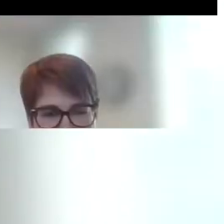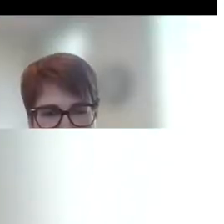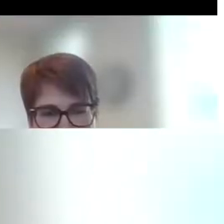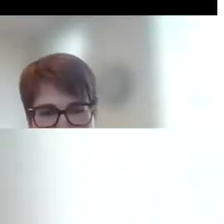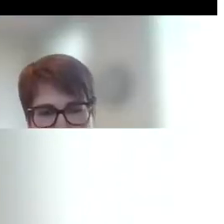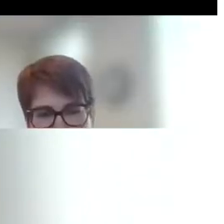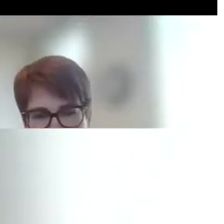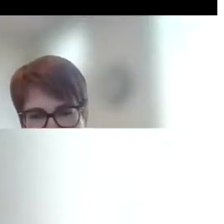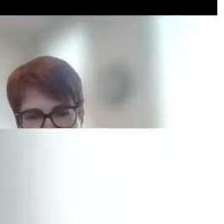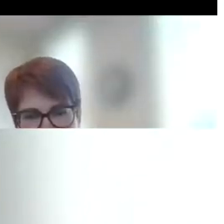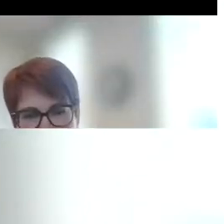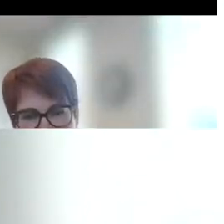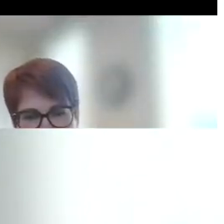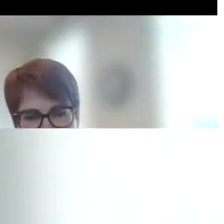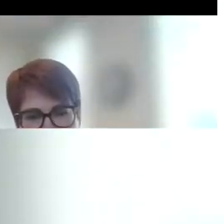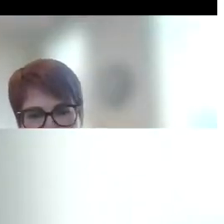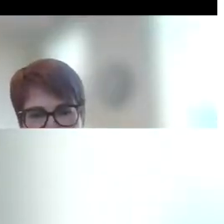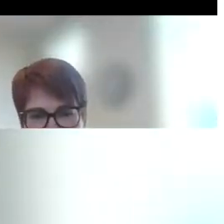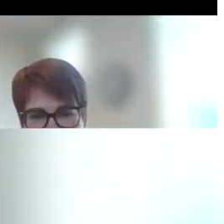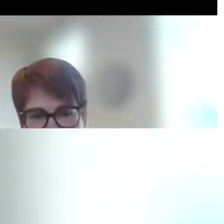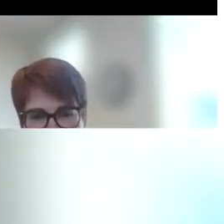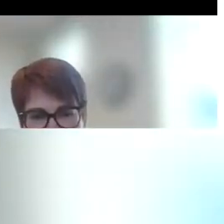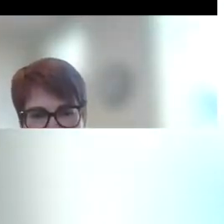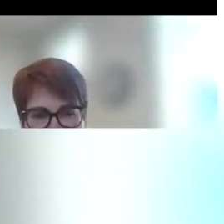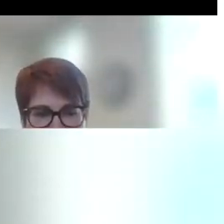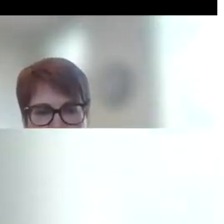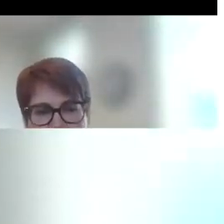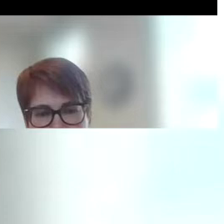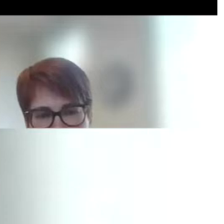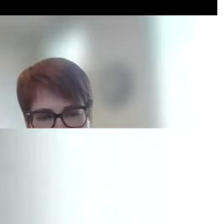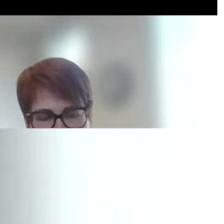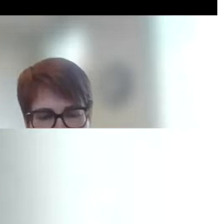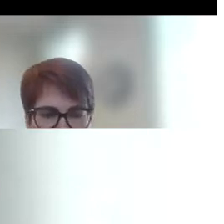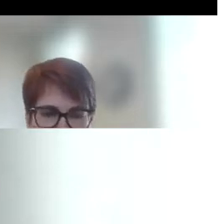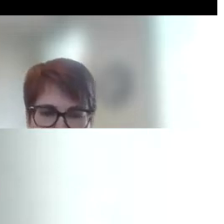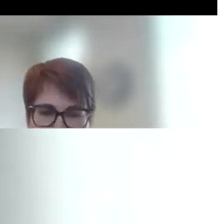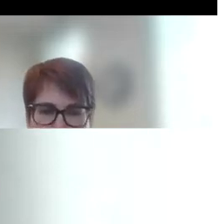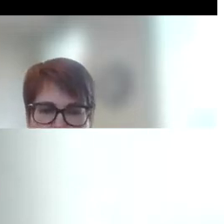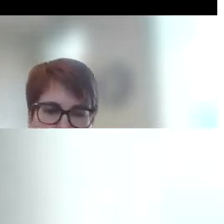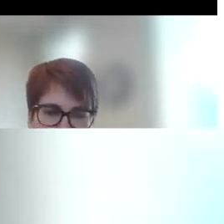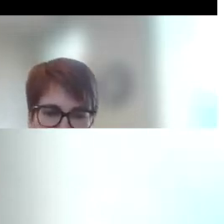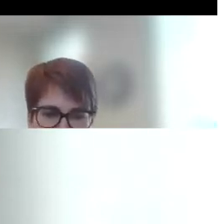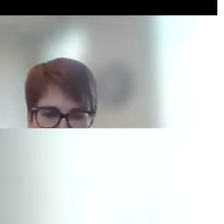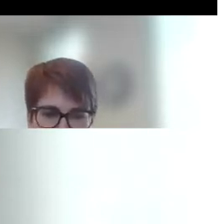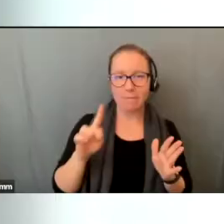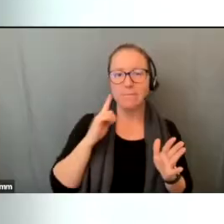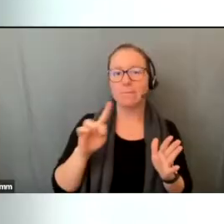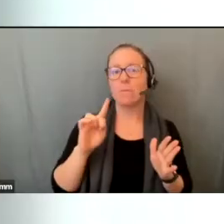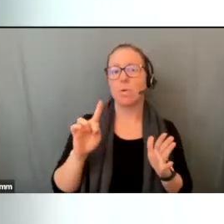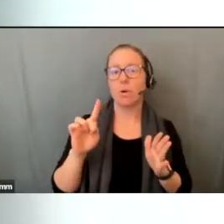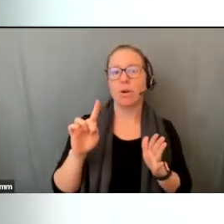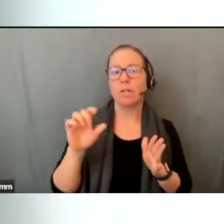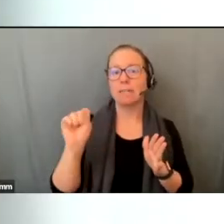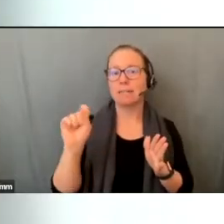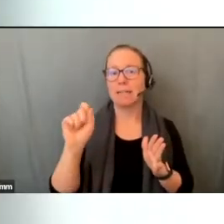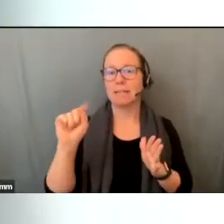Creeley. I use she, her pronouns. I am the district director of the St. Albans Office of Local Health, which is part of Vermont Department of Health.